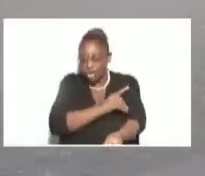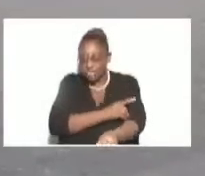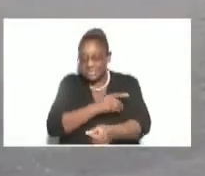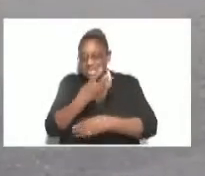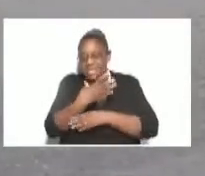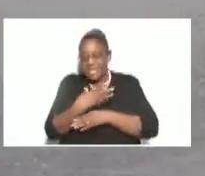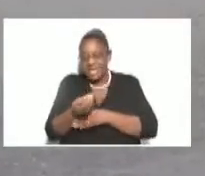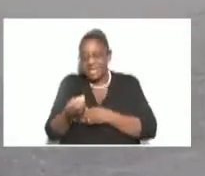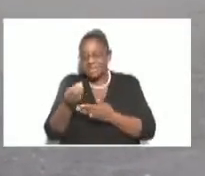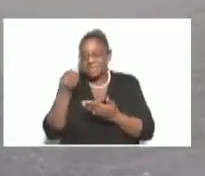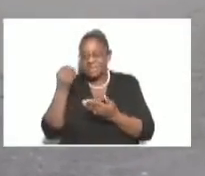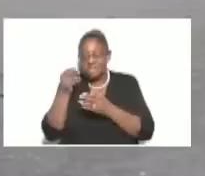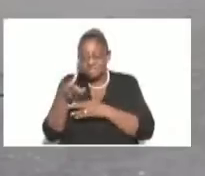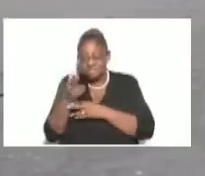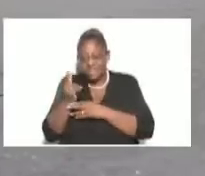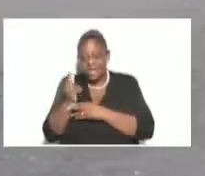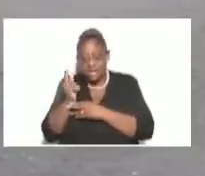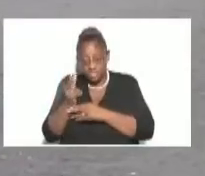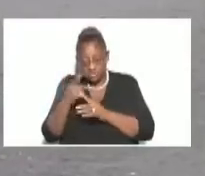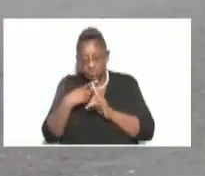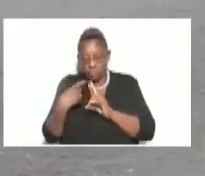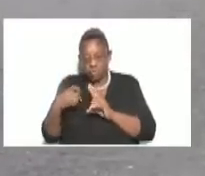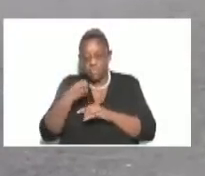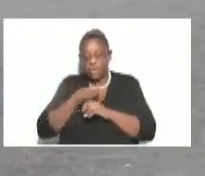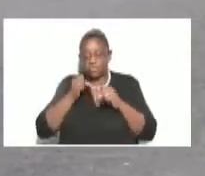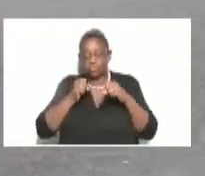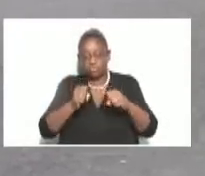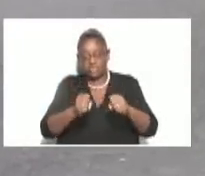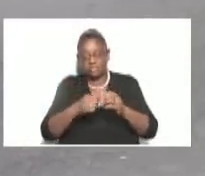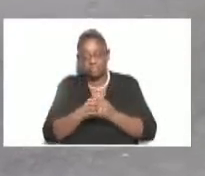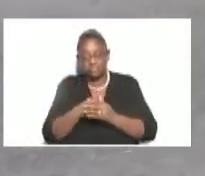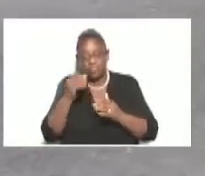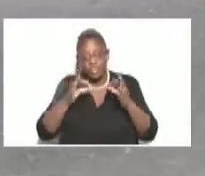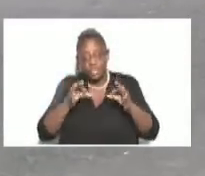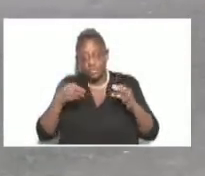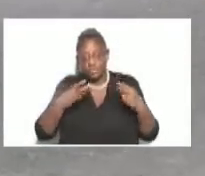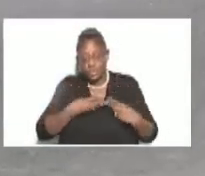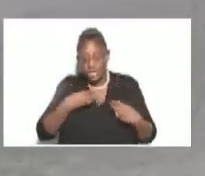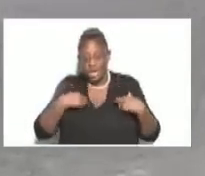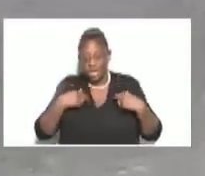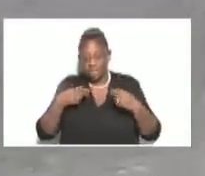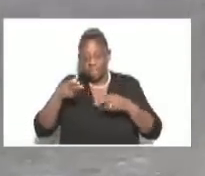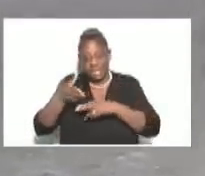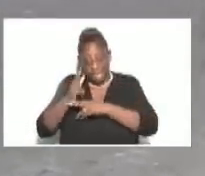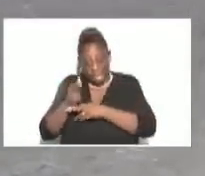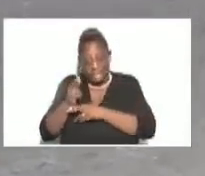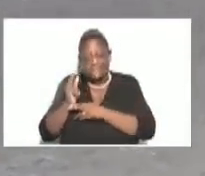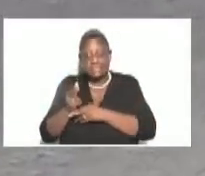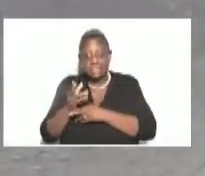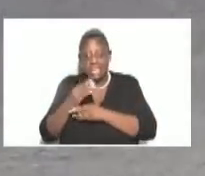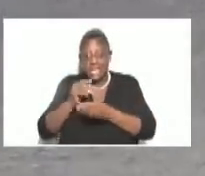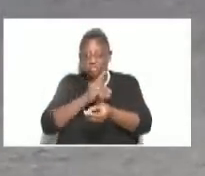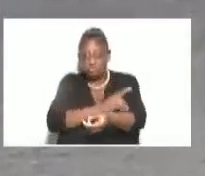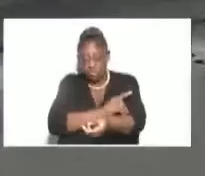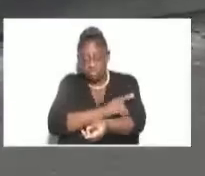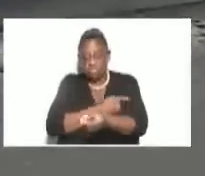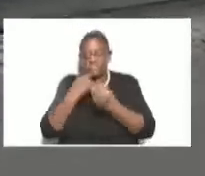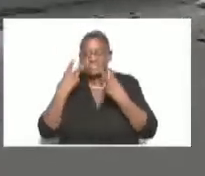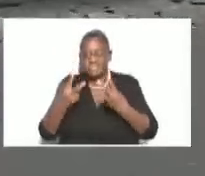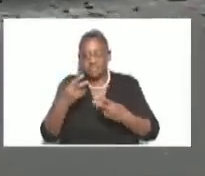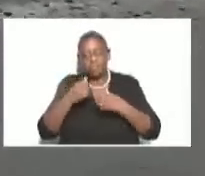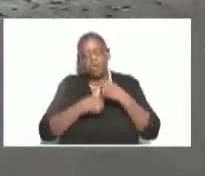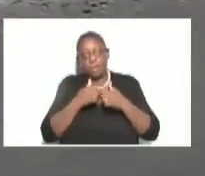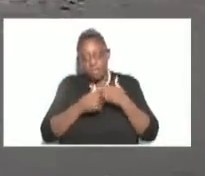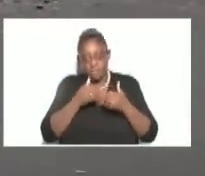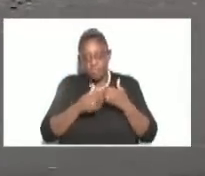As long as there is drugs, as long as there are firearms, we will see these matters continue. One murder